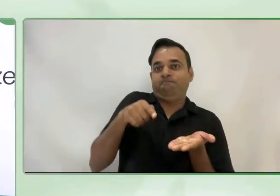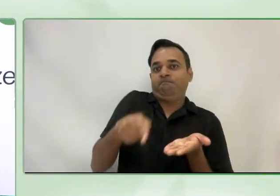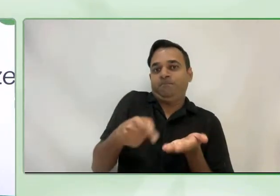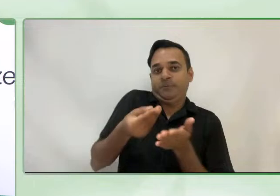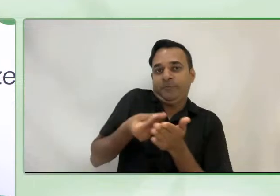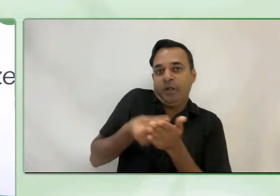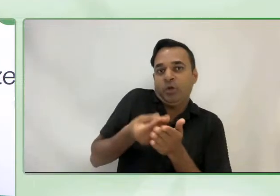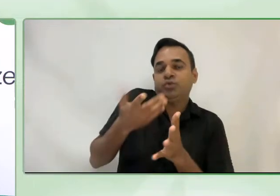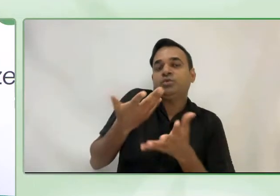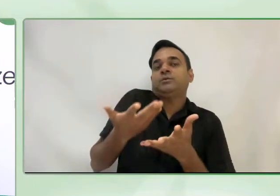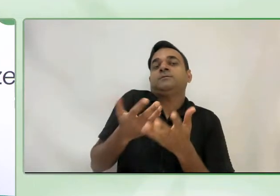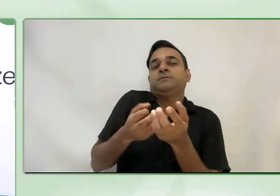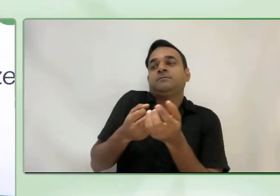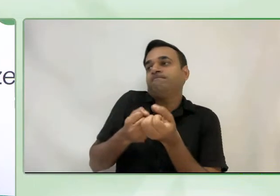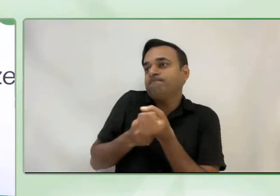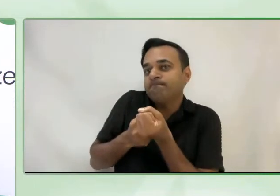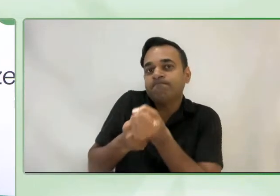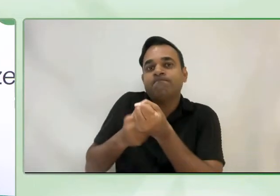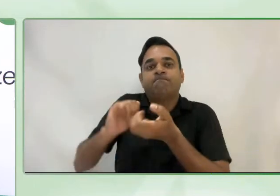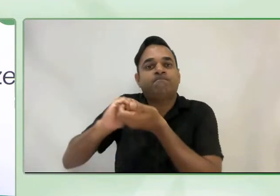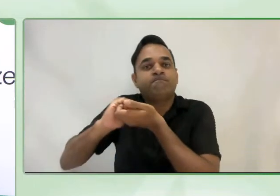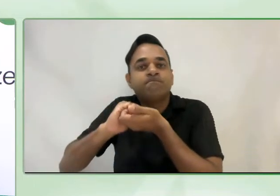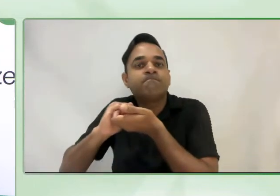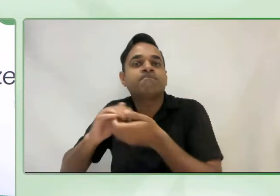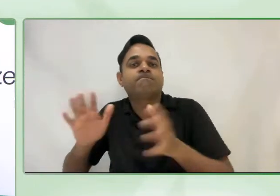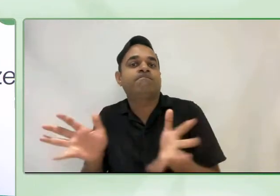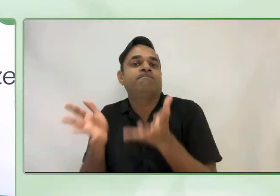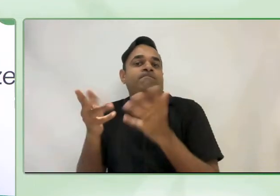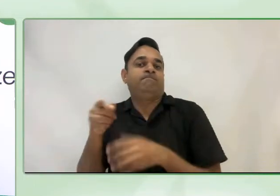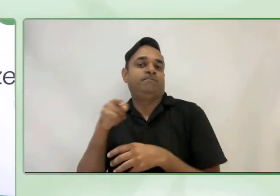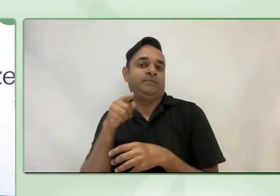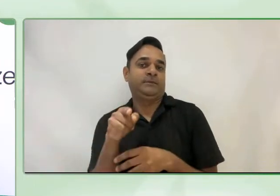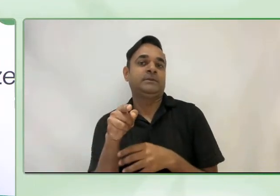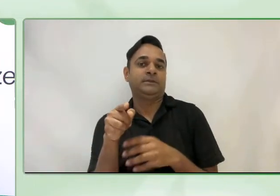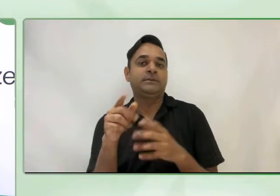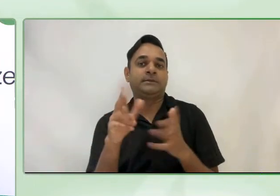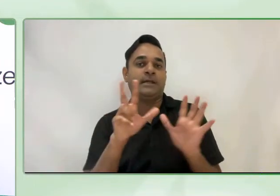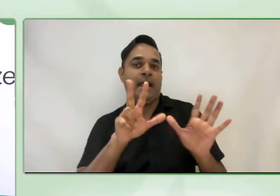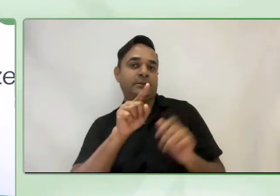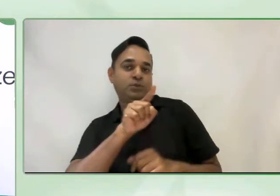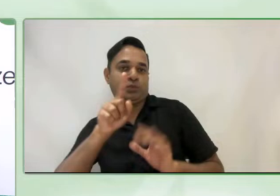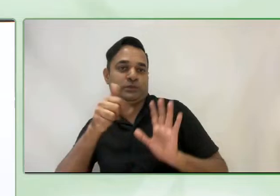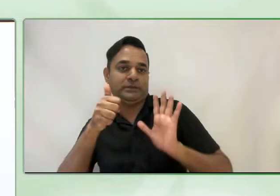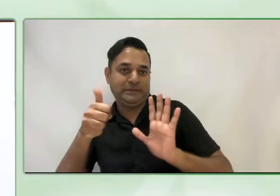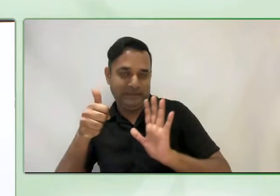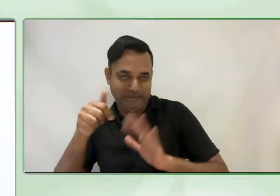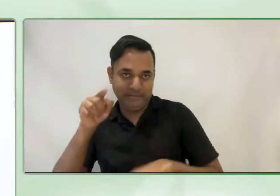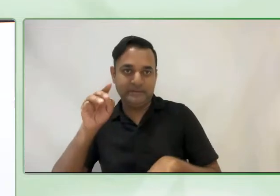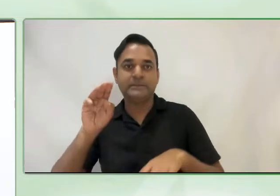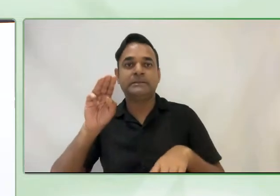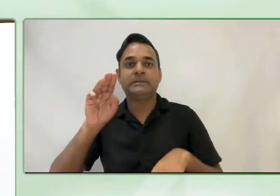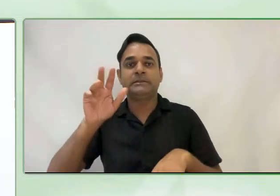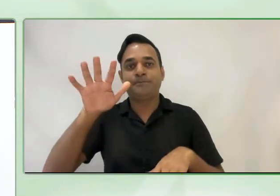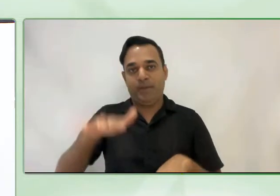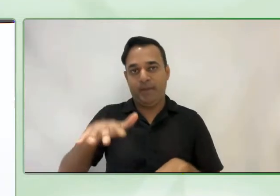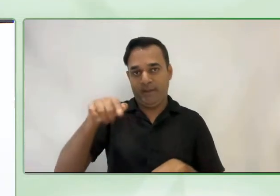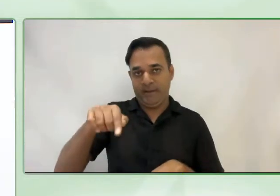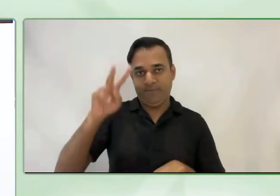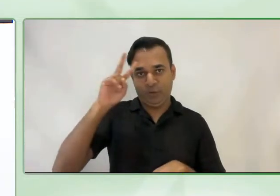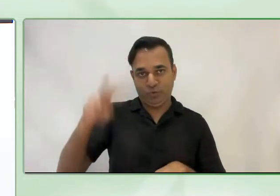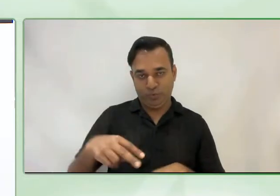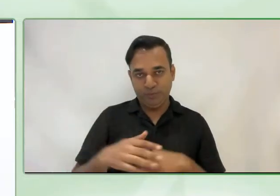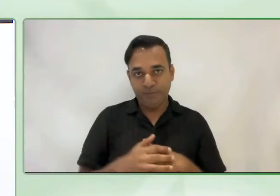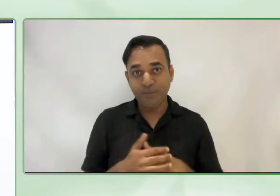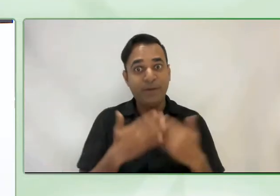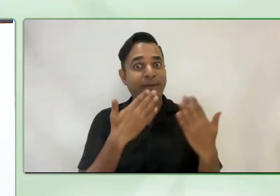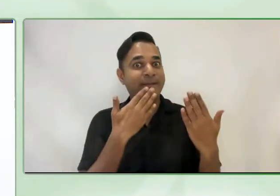Thanks a lot. So I would encourage every startup who is a good fit to apply for this program. So we have been also at these